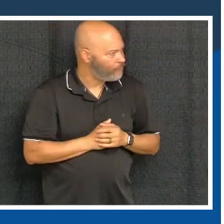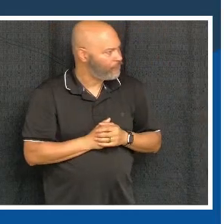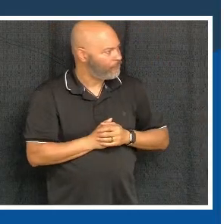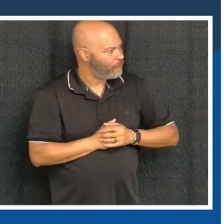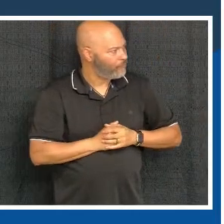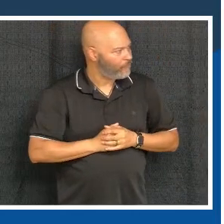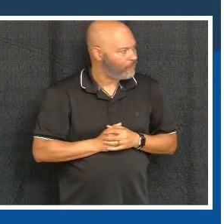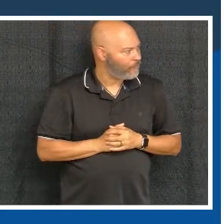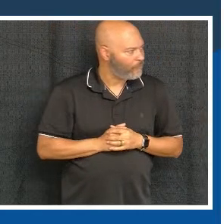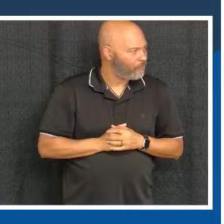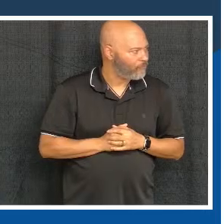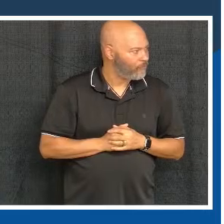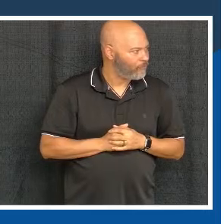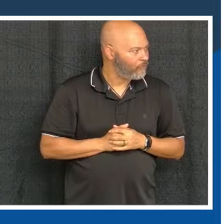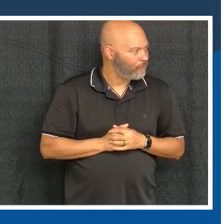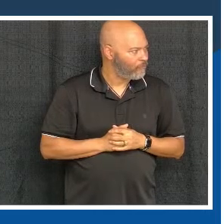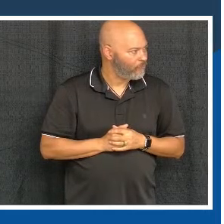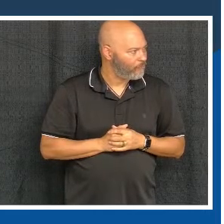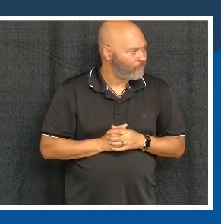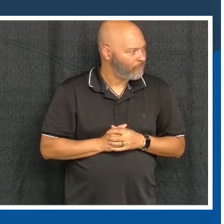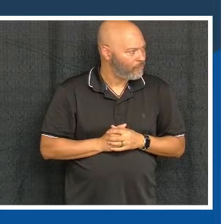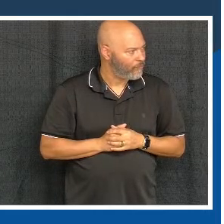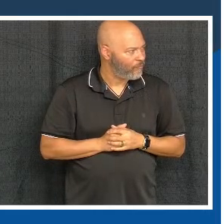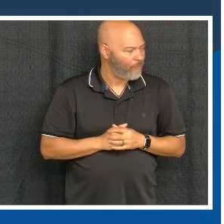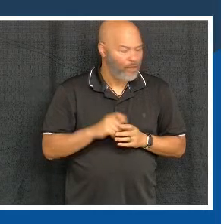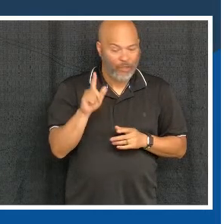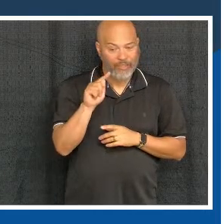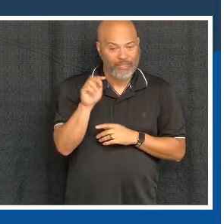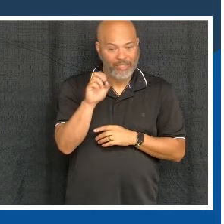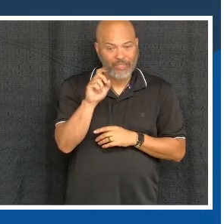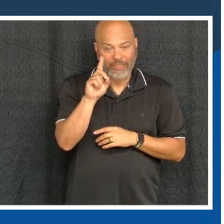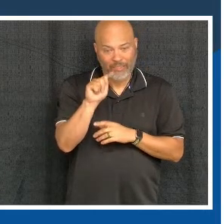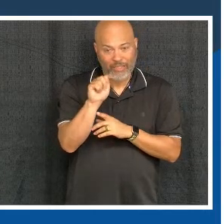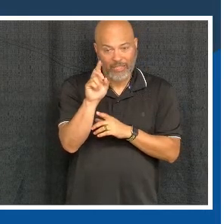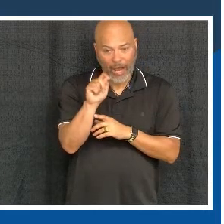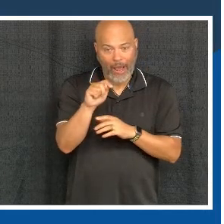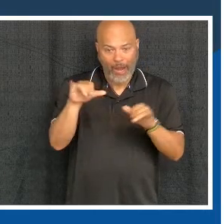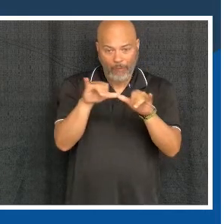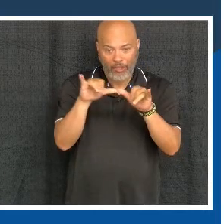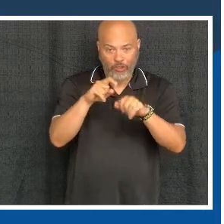friends at TDOT, they measure time in decades. Yep.